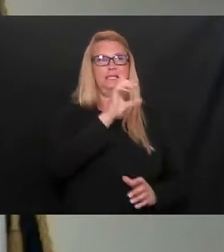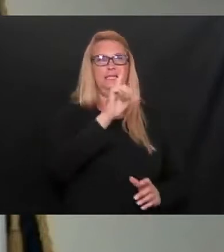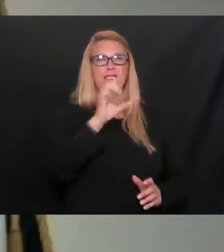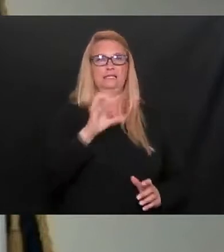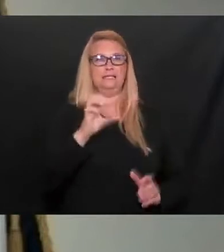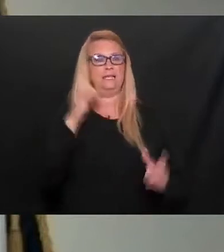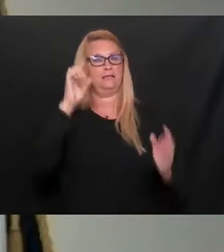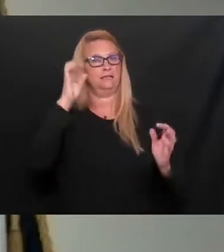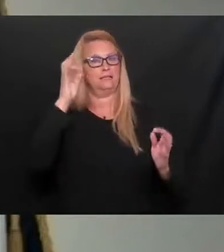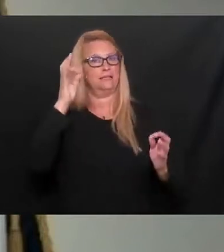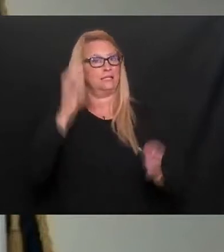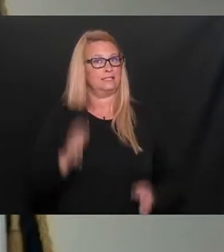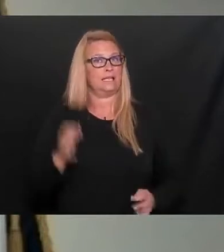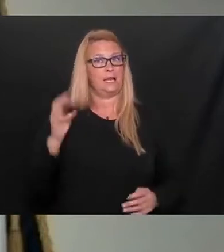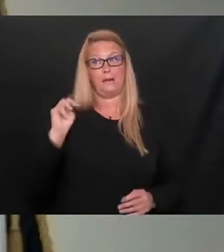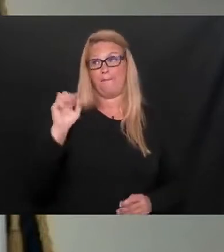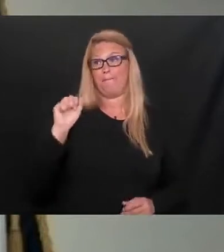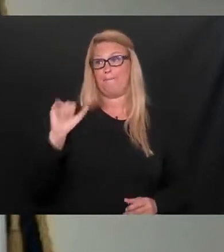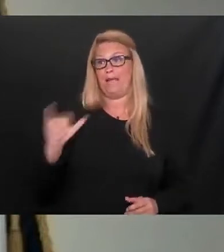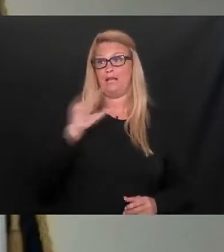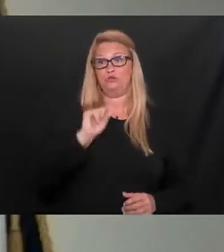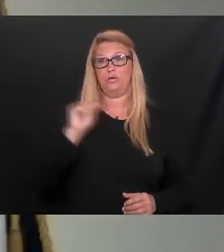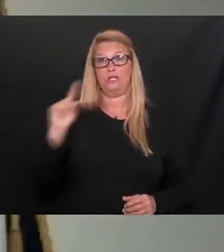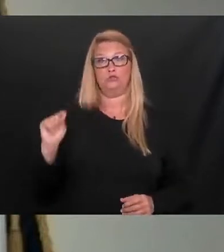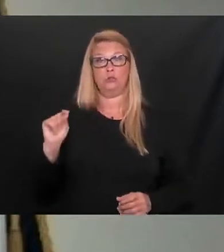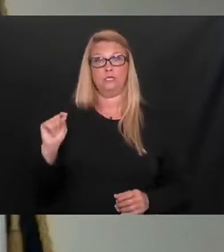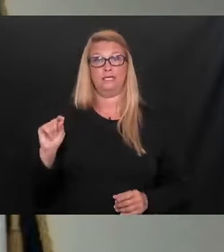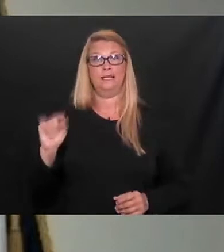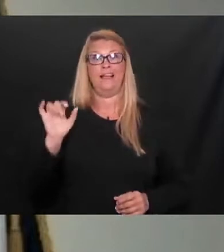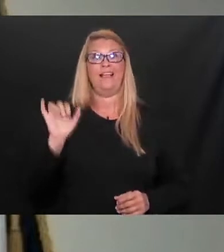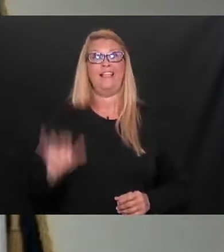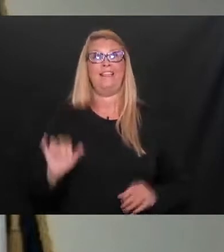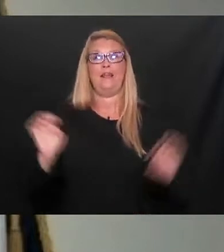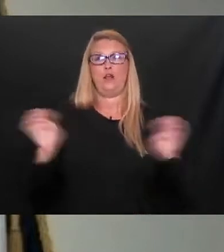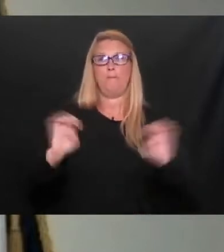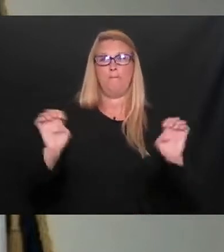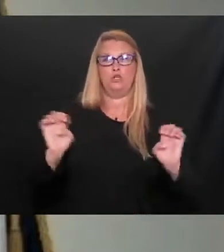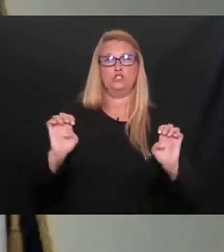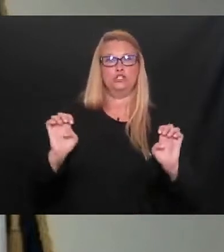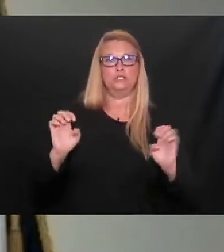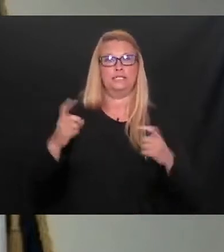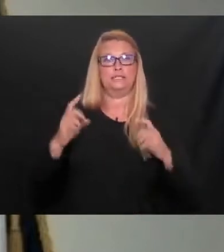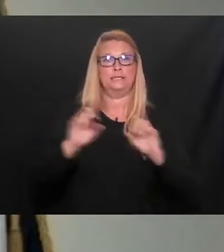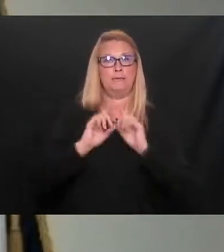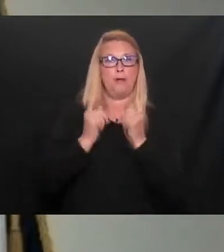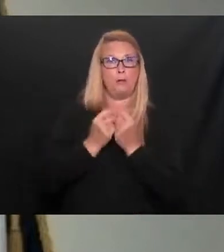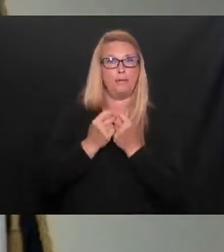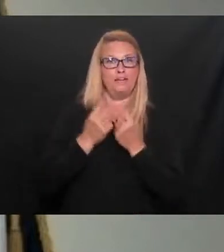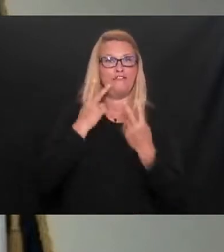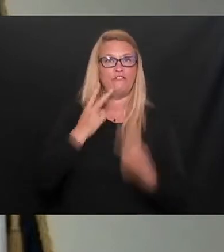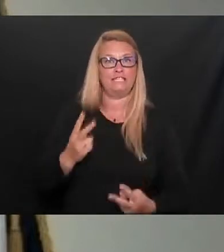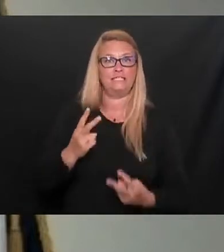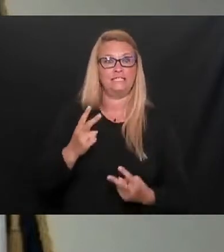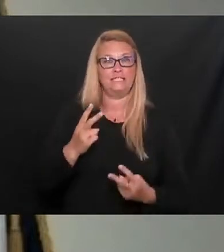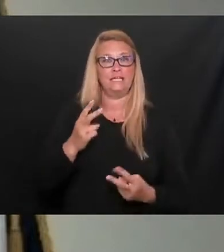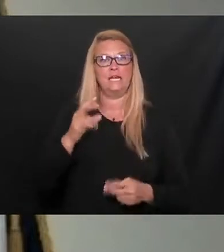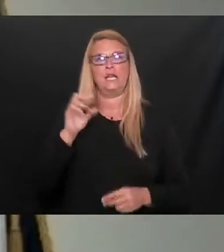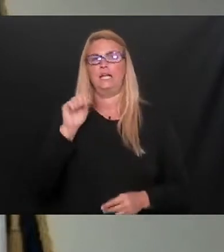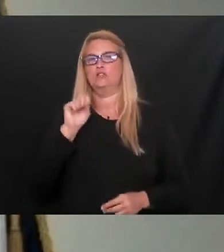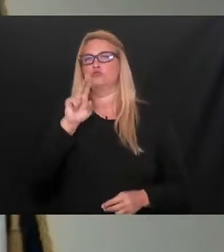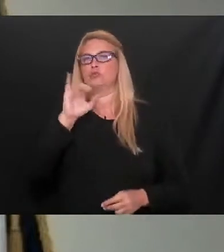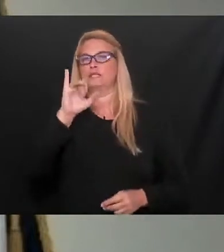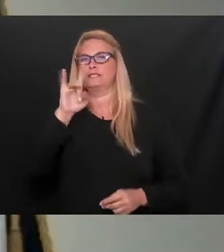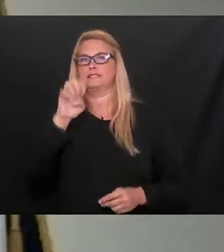May 2020, emergency department visits for suspected suicide attempts began to increase in